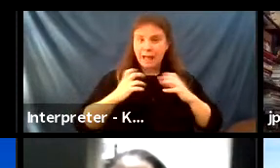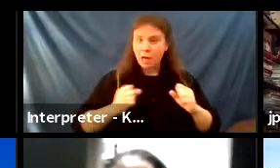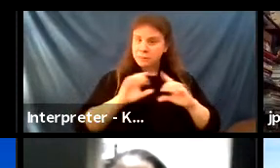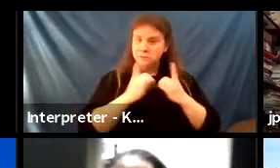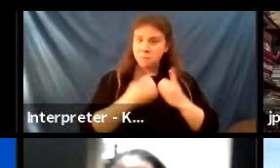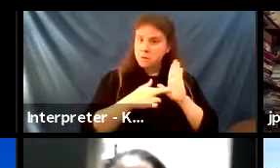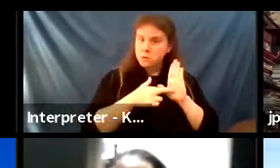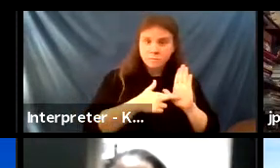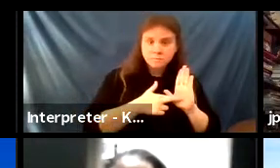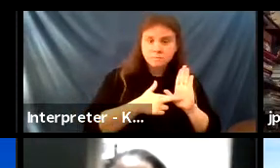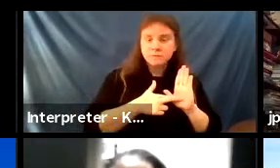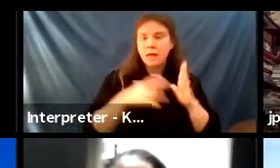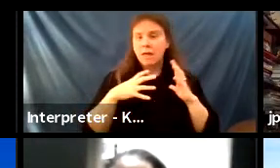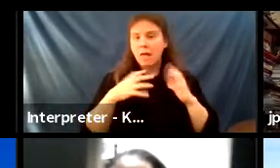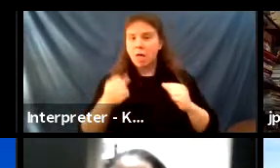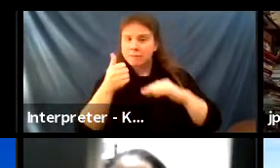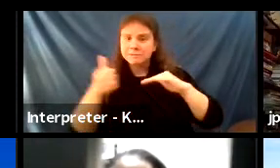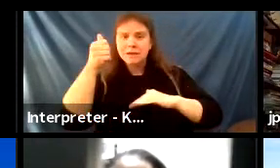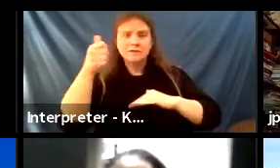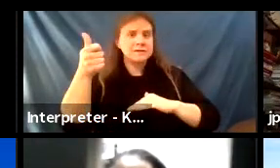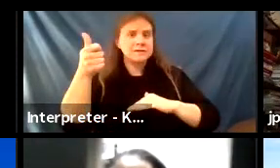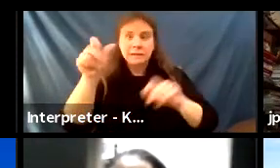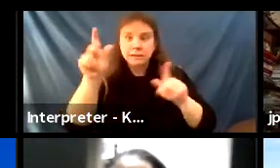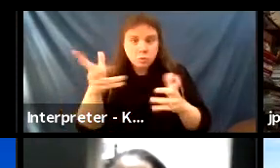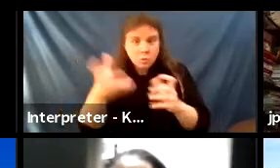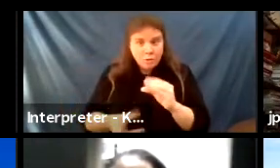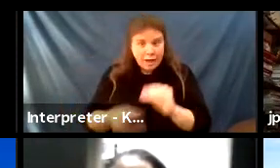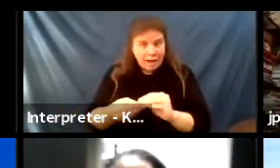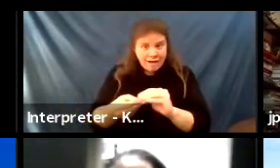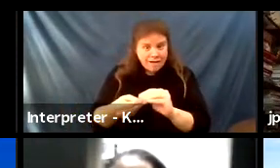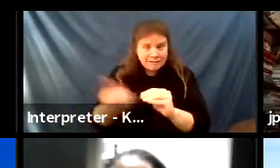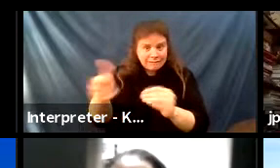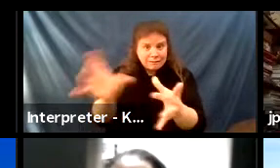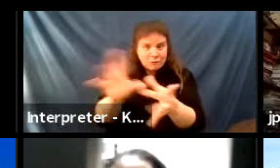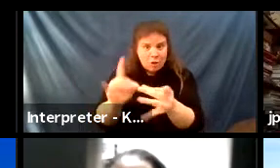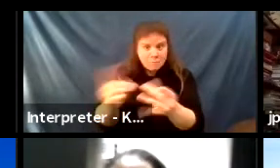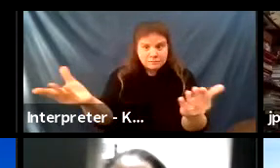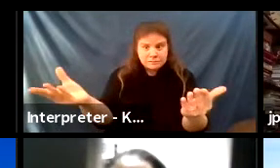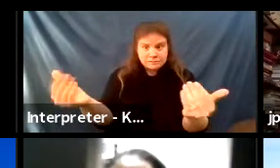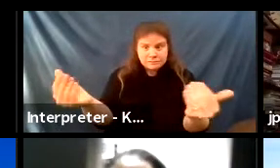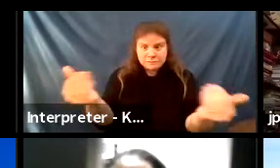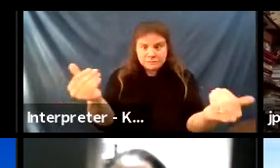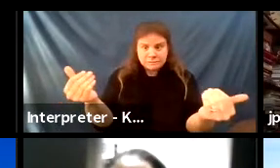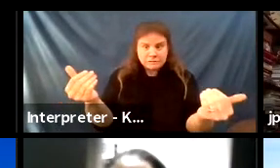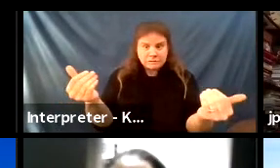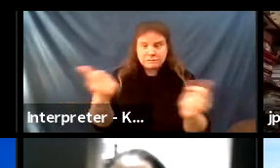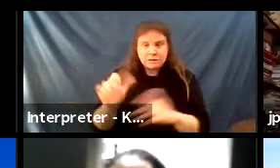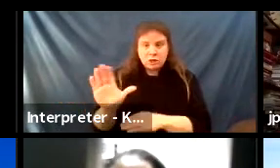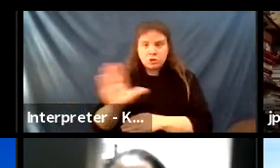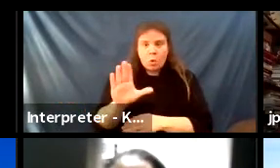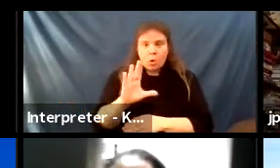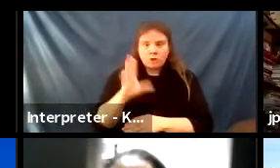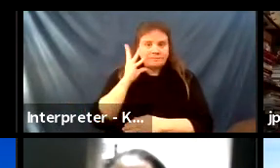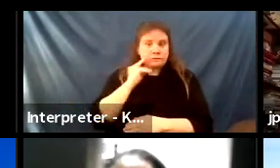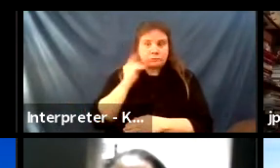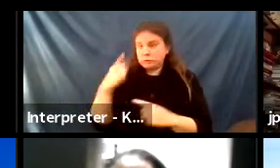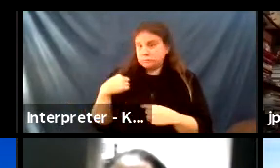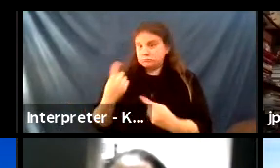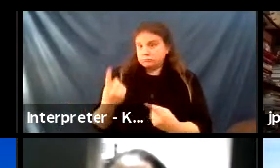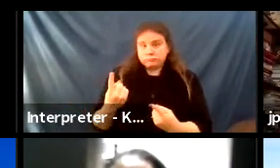or health executives or anybody else would like to add practical experience to